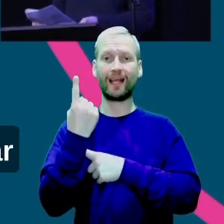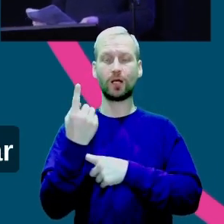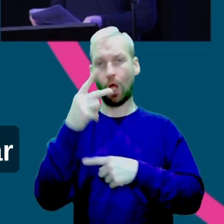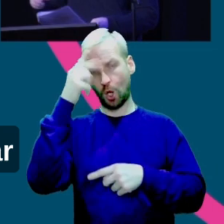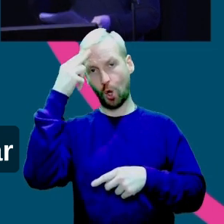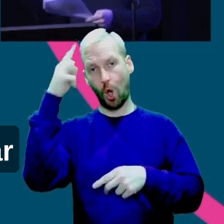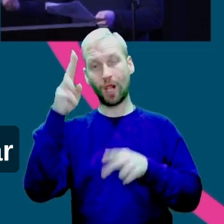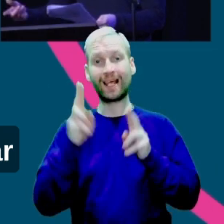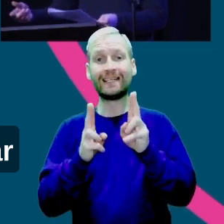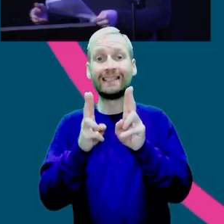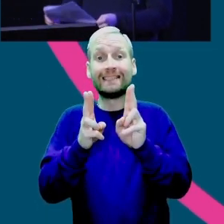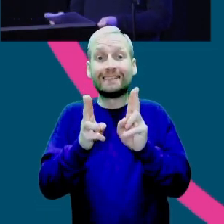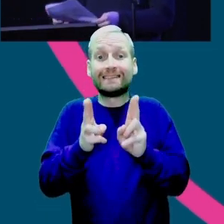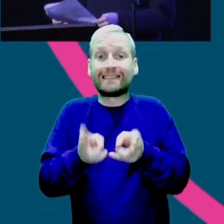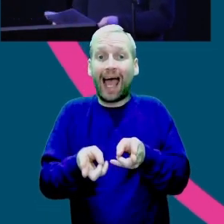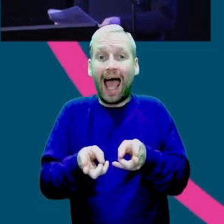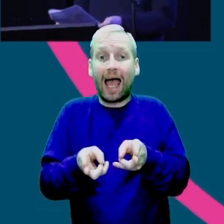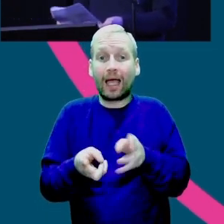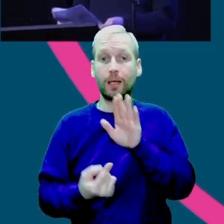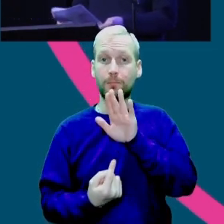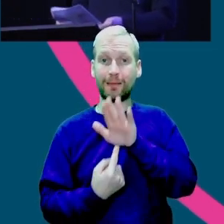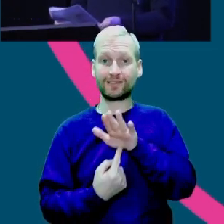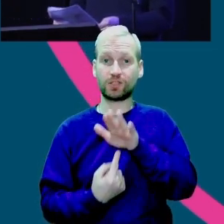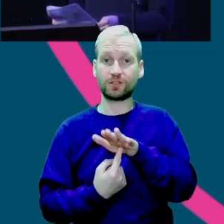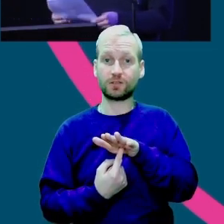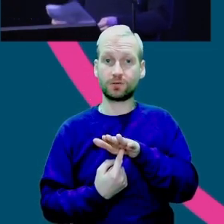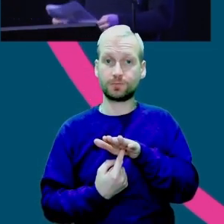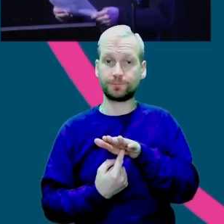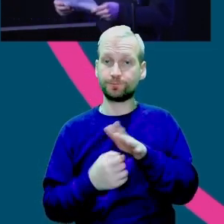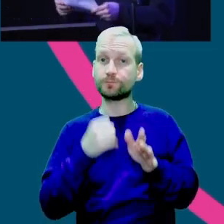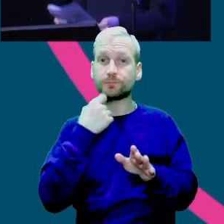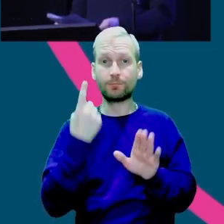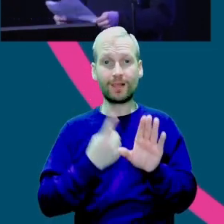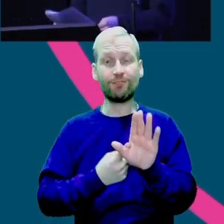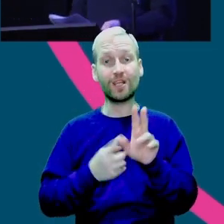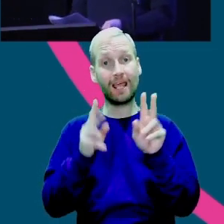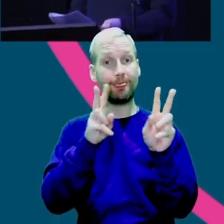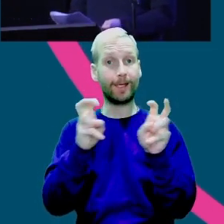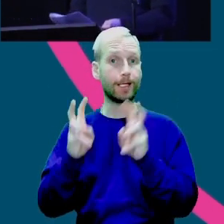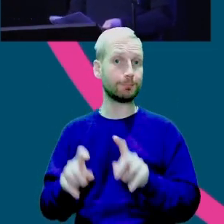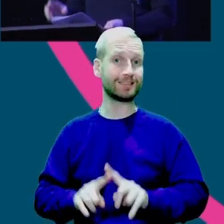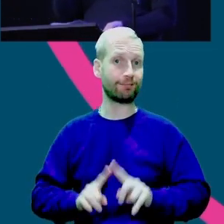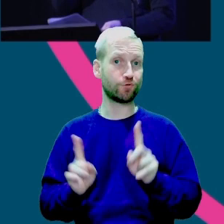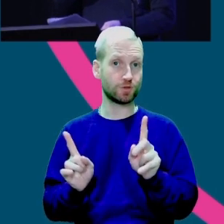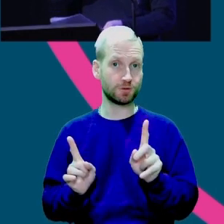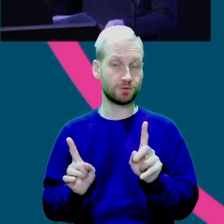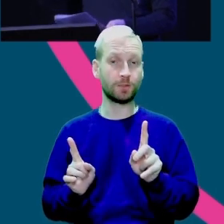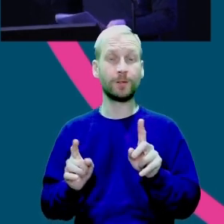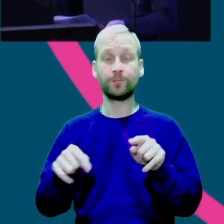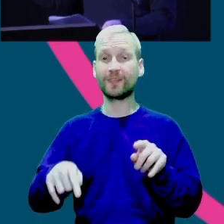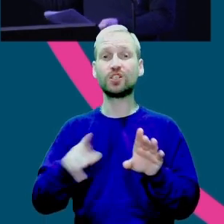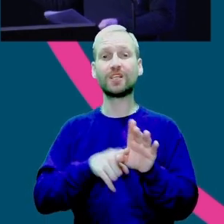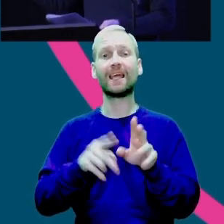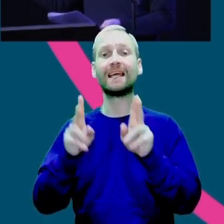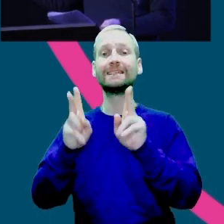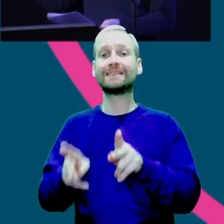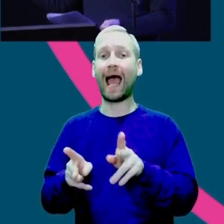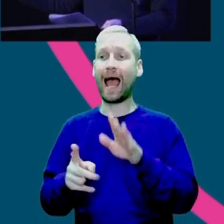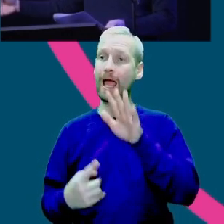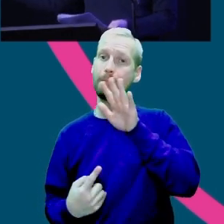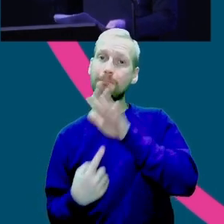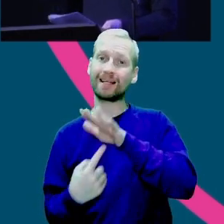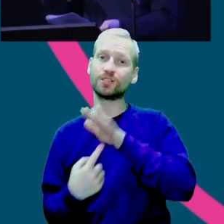Matters. And each year, there's a theme to Dying Matters. And this year, particularly important, is called Dying Matters at